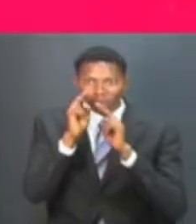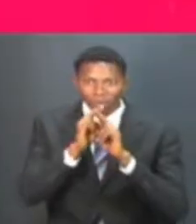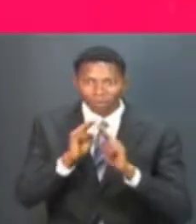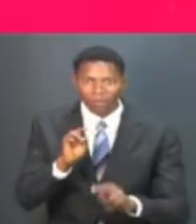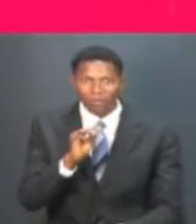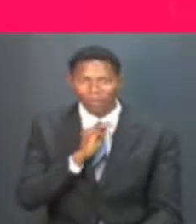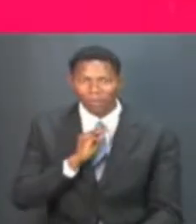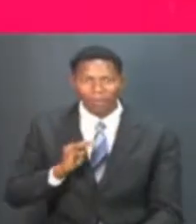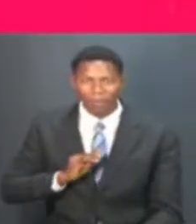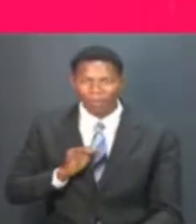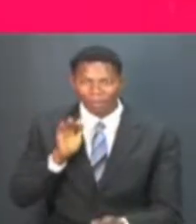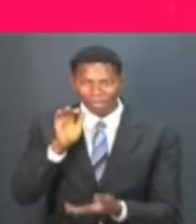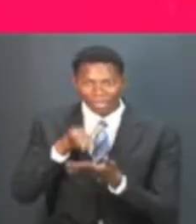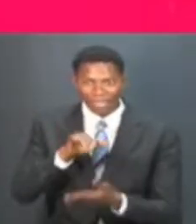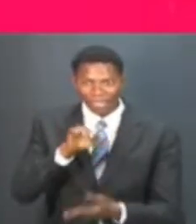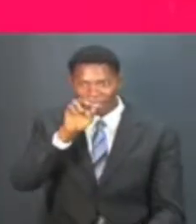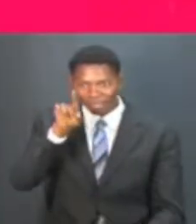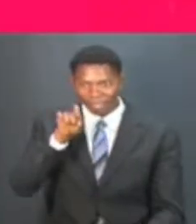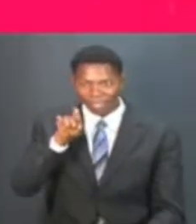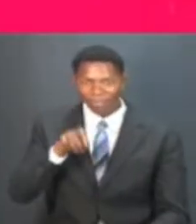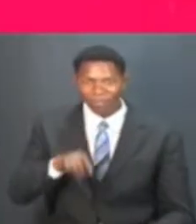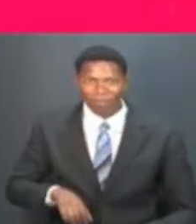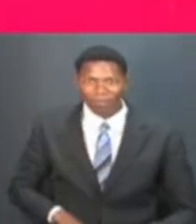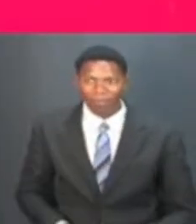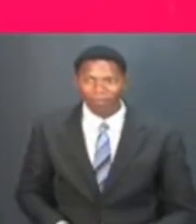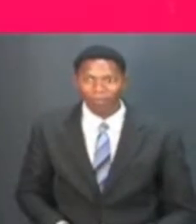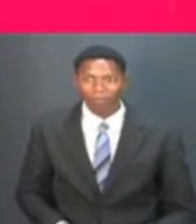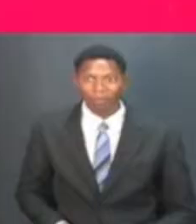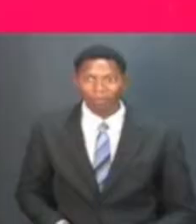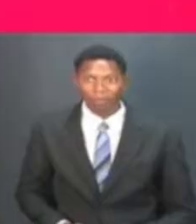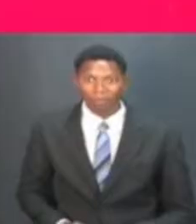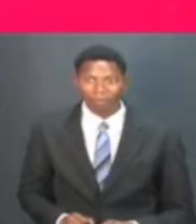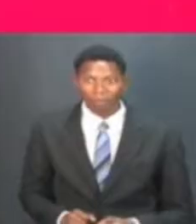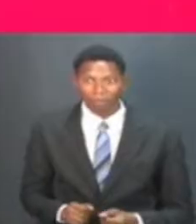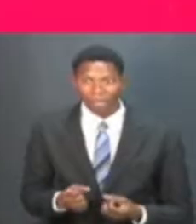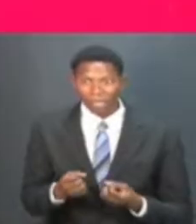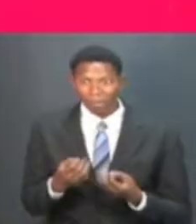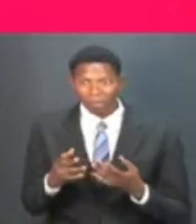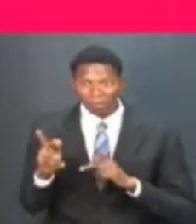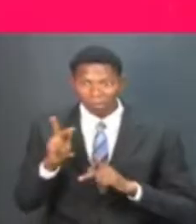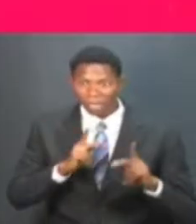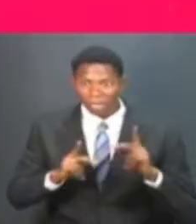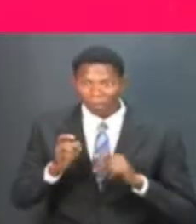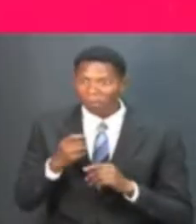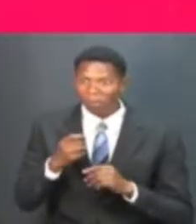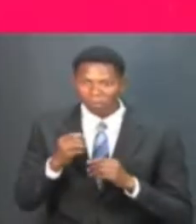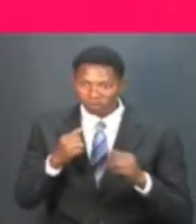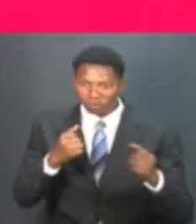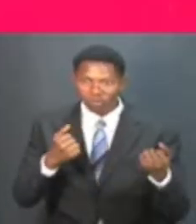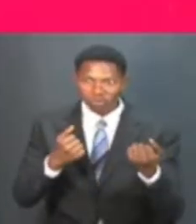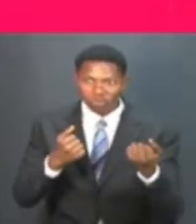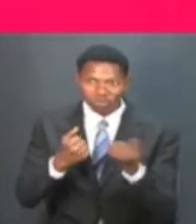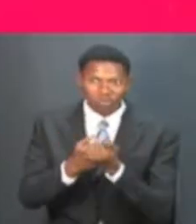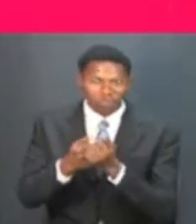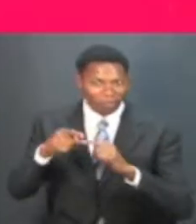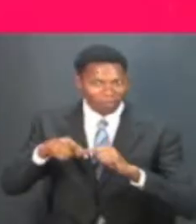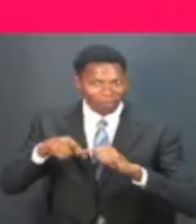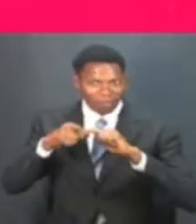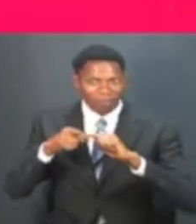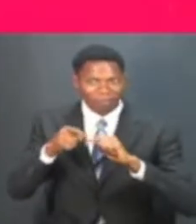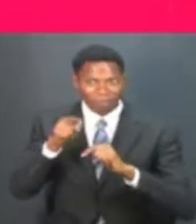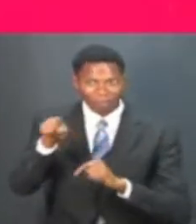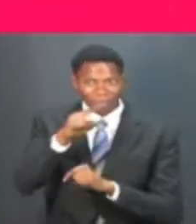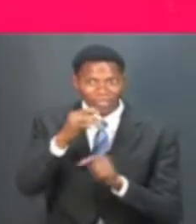again. As many as are in favor of the adjournment say aye. Aye. Those against